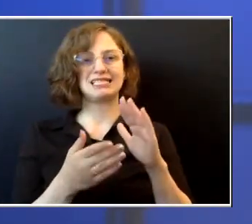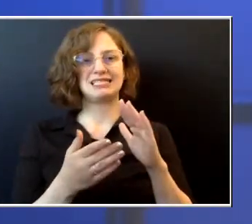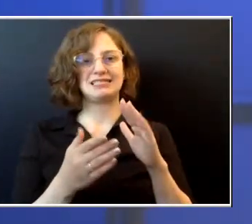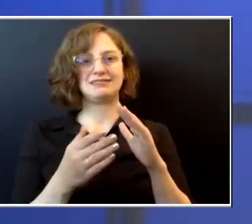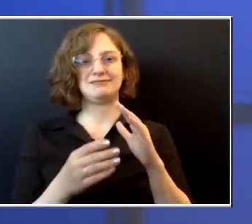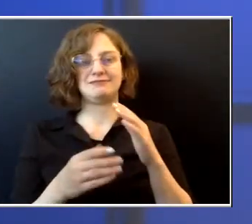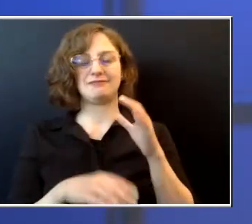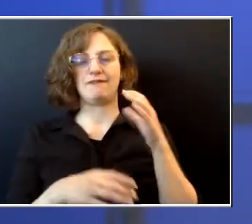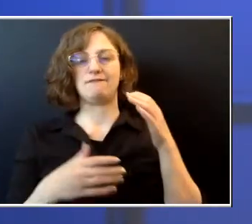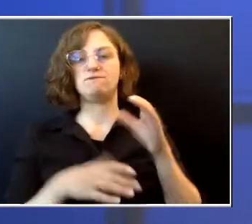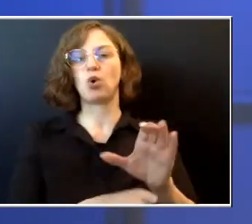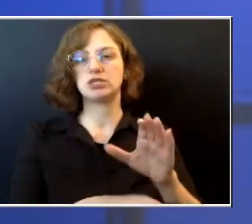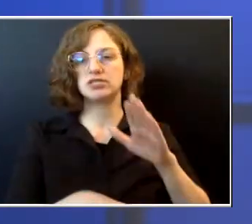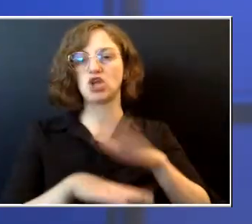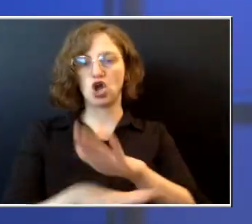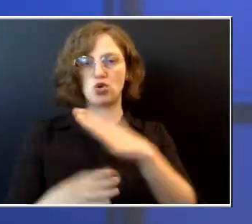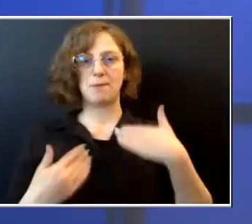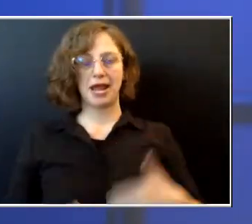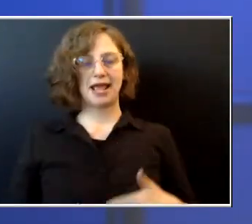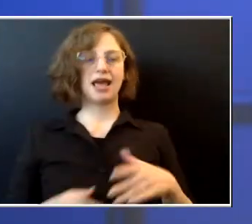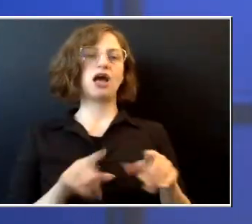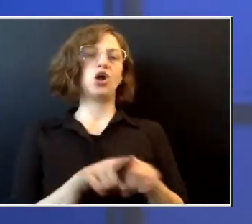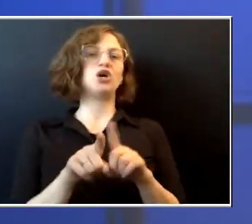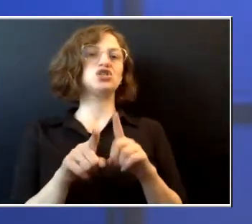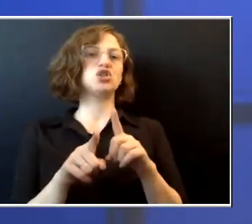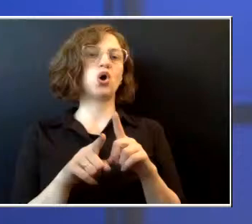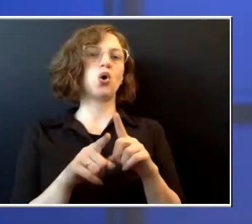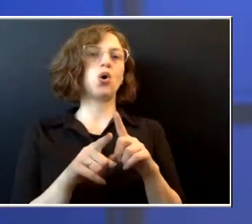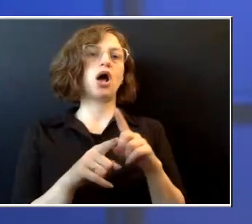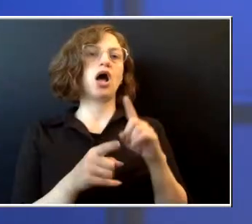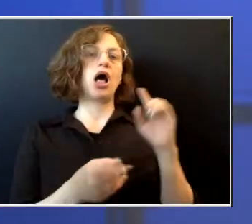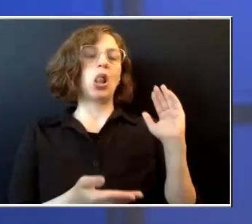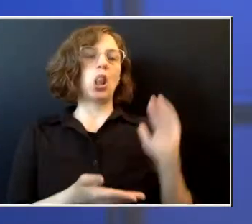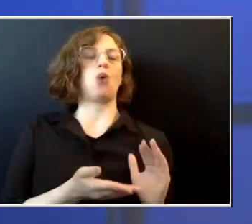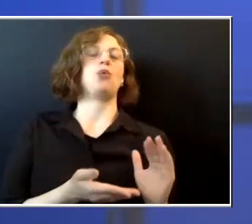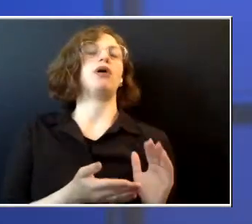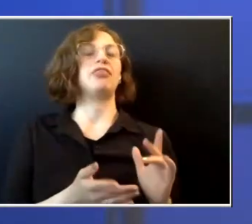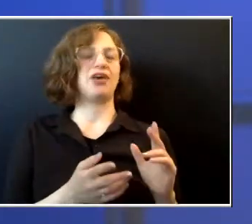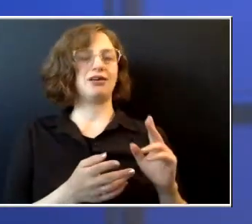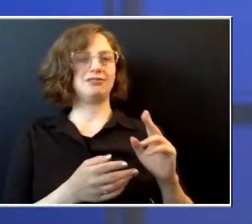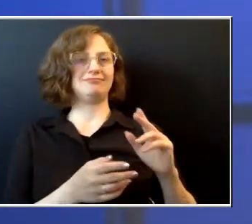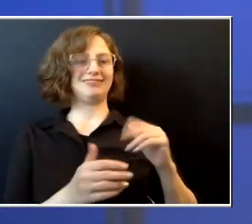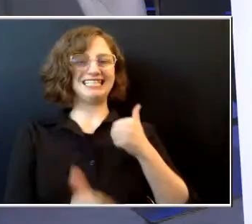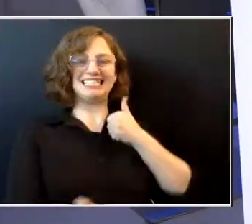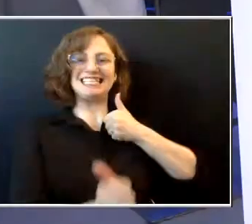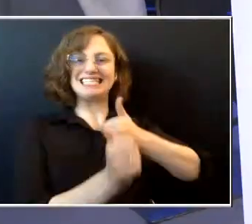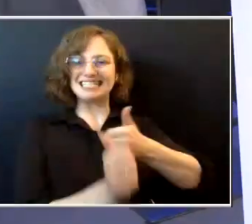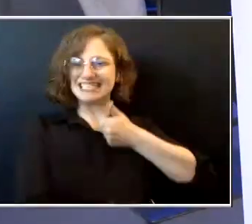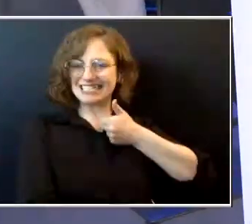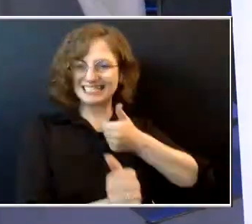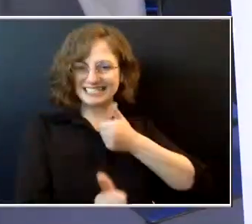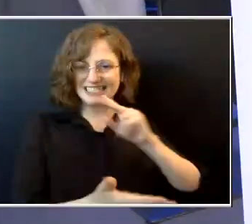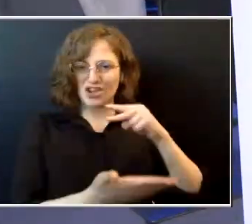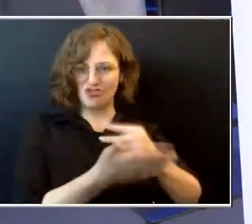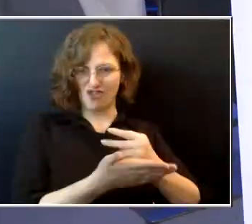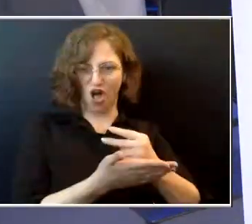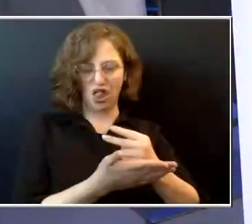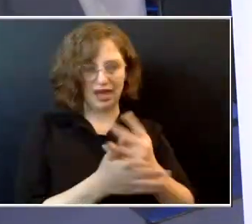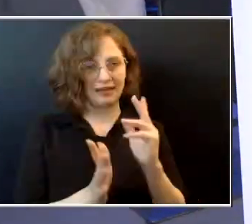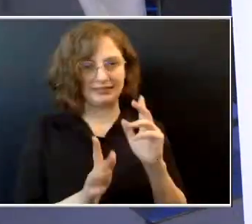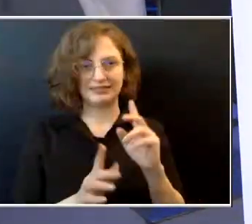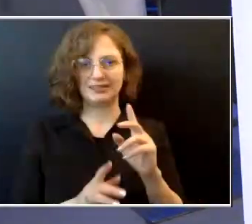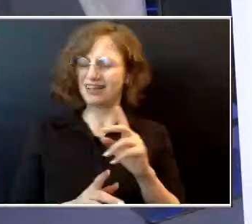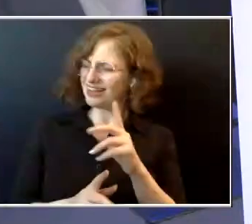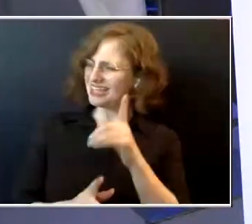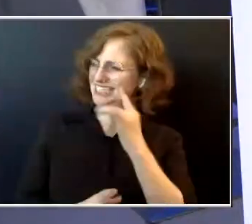various techniques, and I probably need the whole episode to go over how to do it. So, Okay, that's the invitation to come back. It sounds like what we learned in grade school: stop,